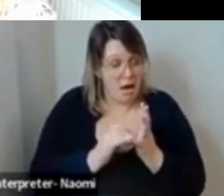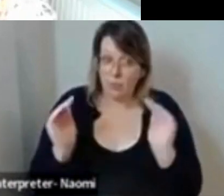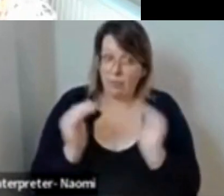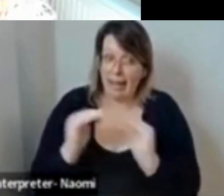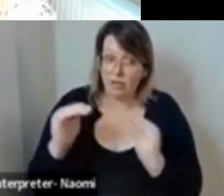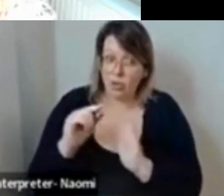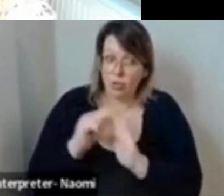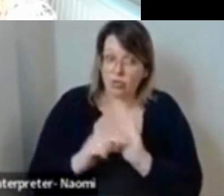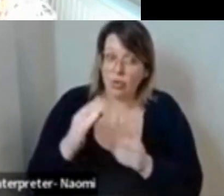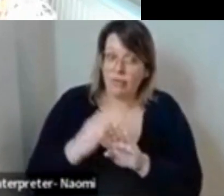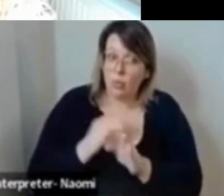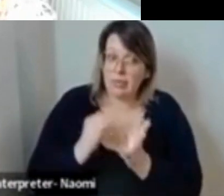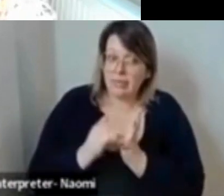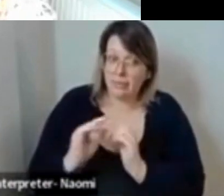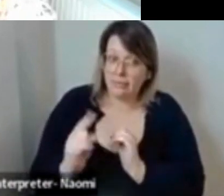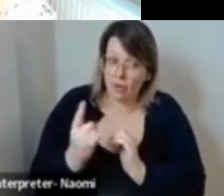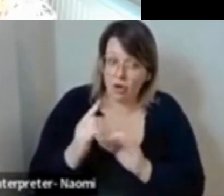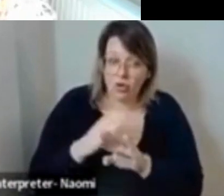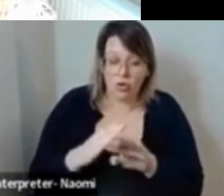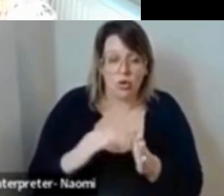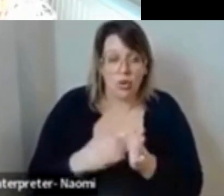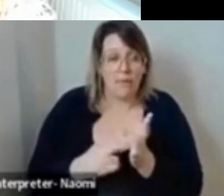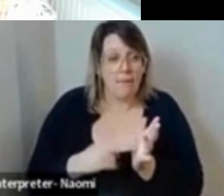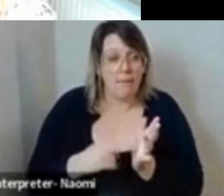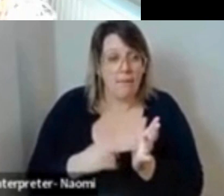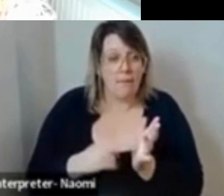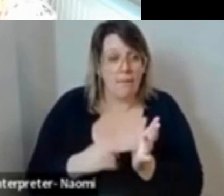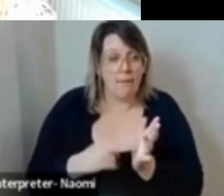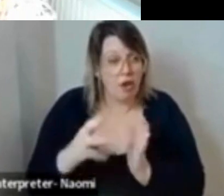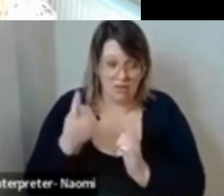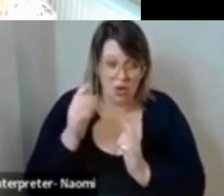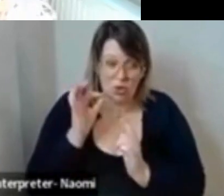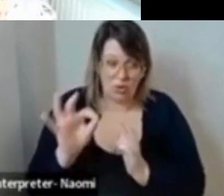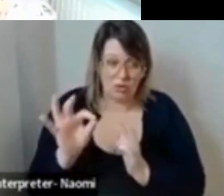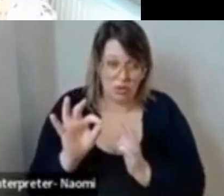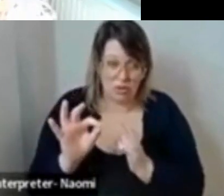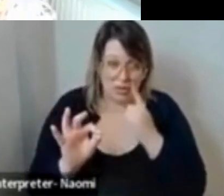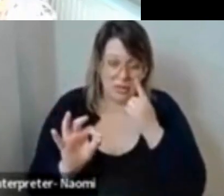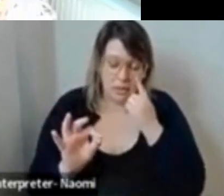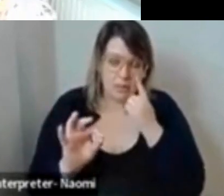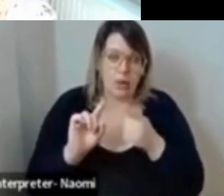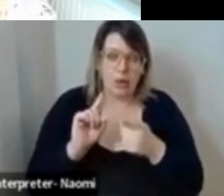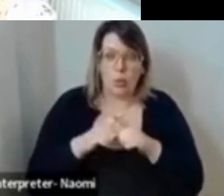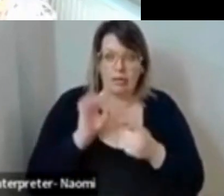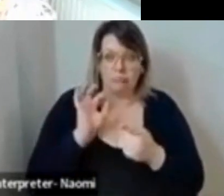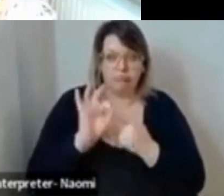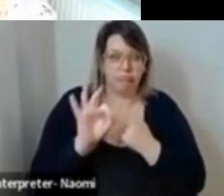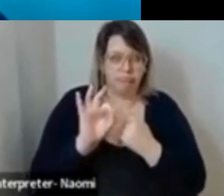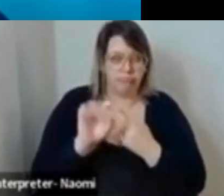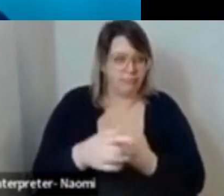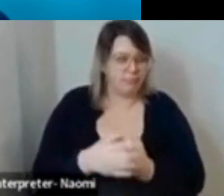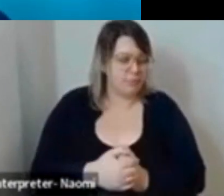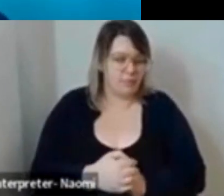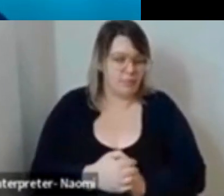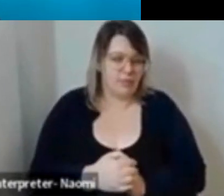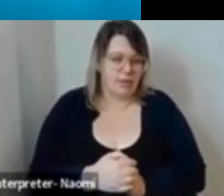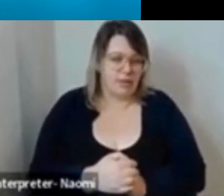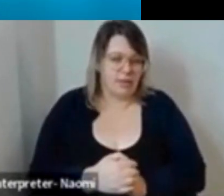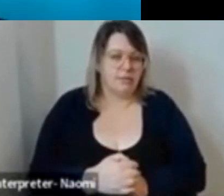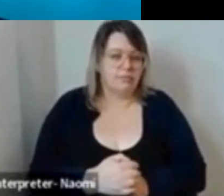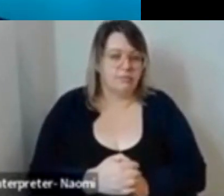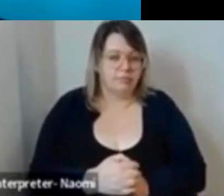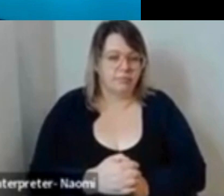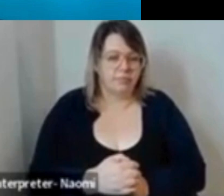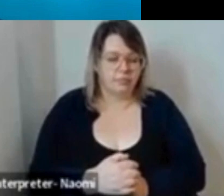1st of September rather than the 30th of November? That's the first one. I'm going to do rapid fire questions at you right now. So the answer to that